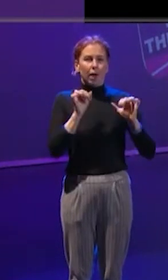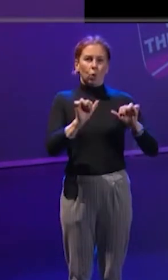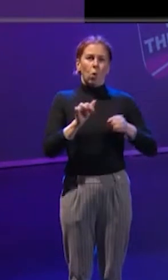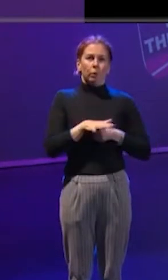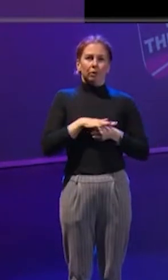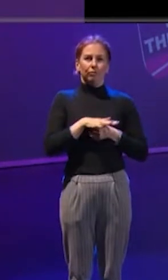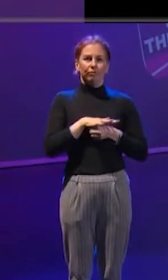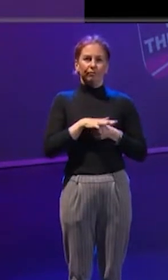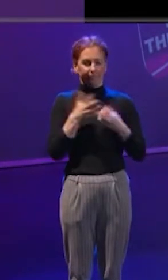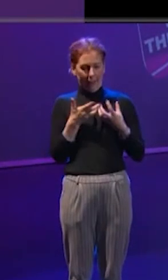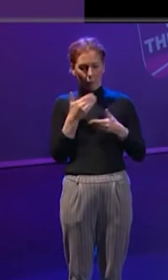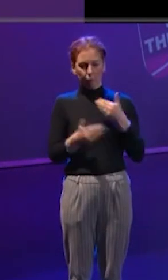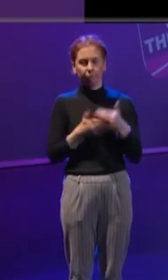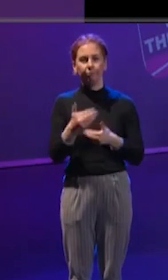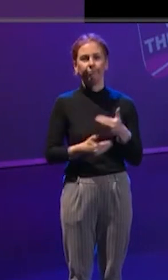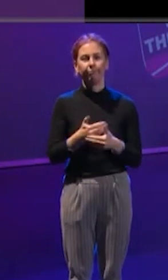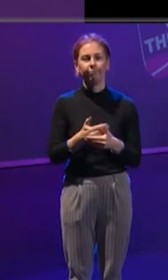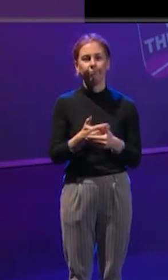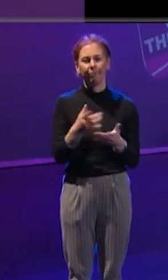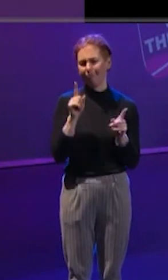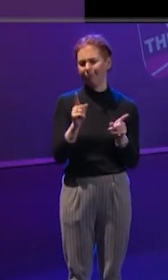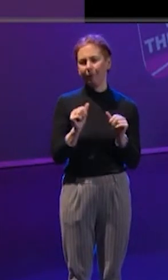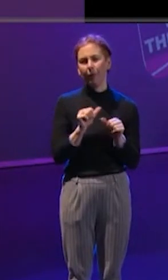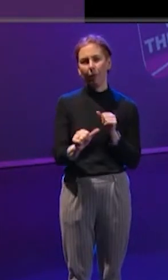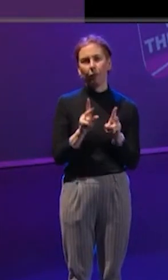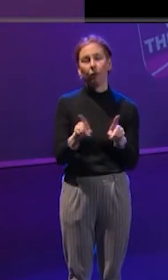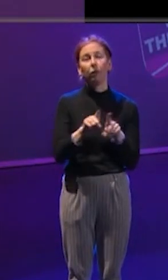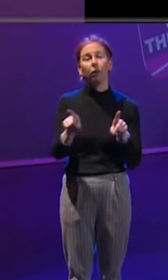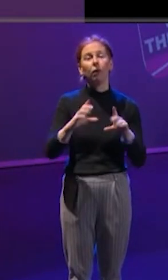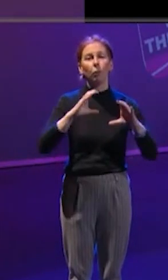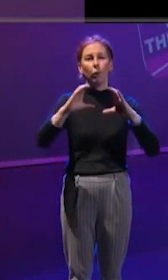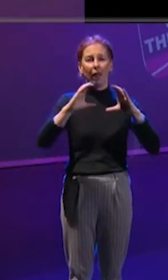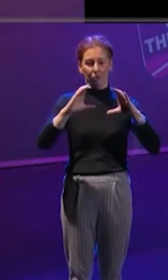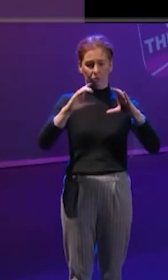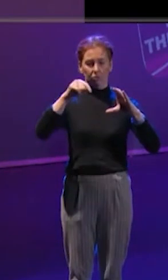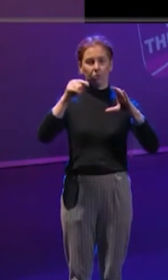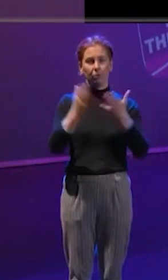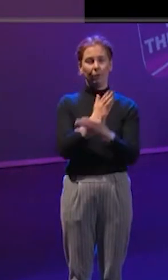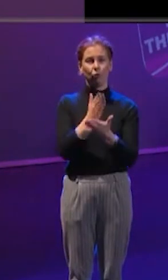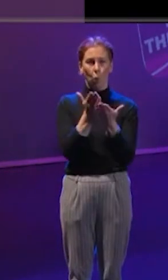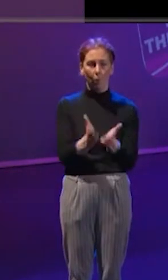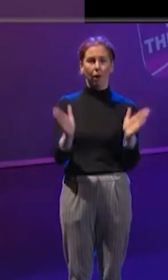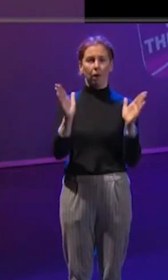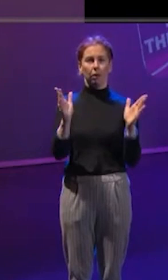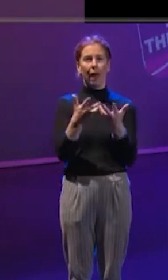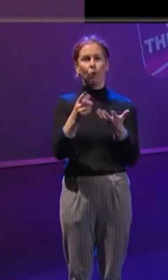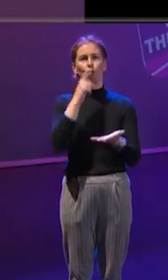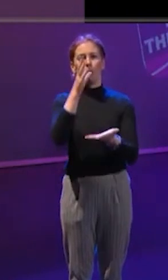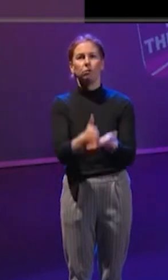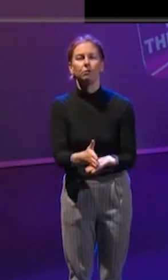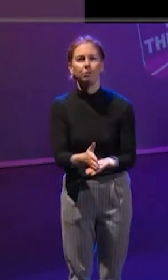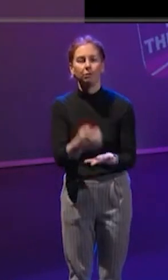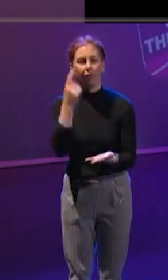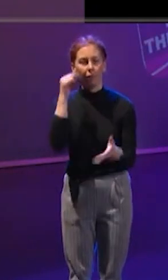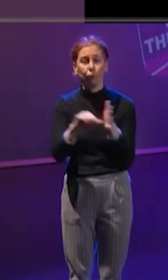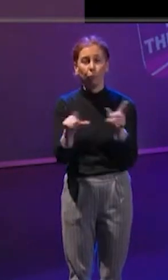the best way. And also just keeping open communication and making sure people trust you. The problems always come when somebody doesn't want to say something because they feel embarrassed.